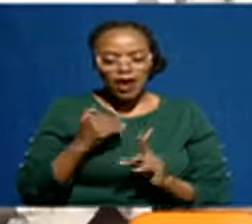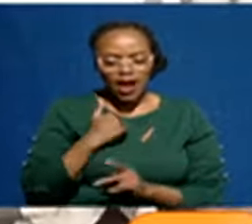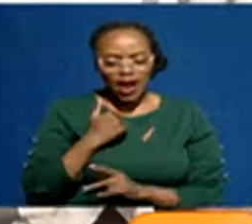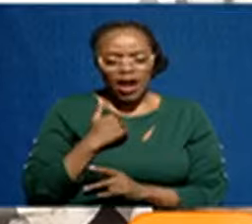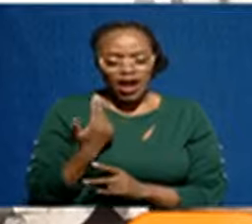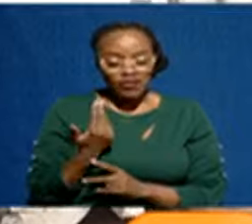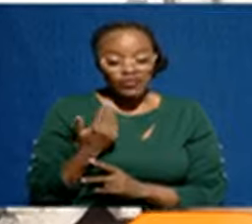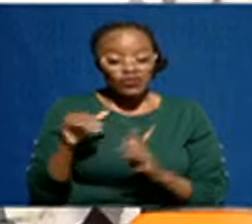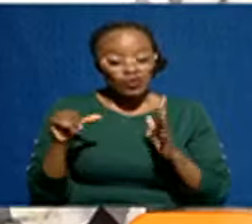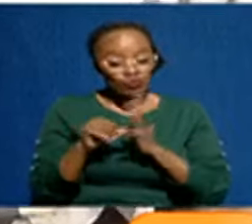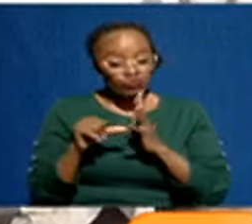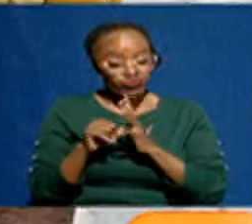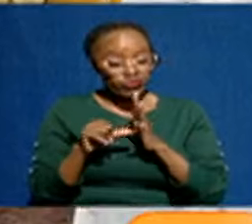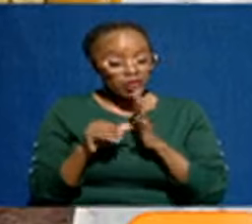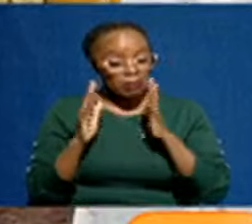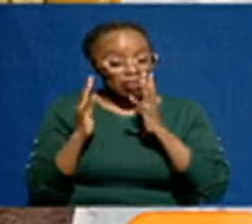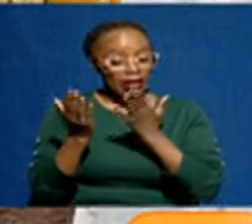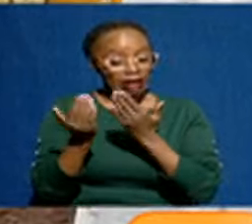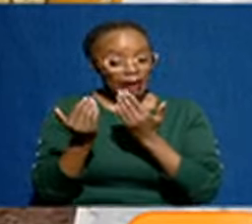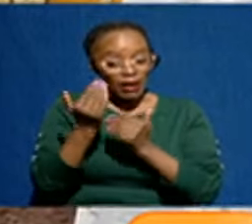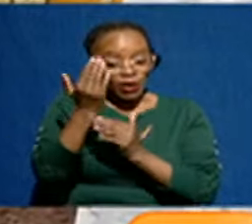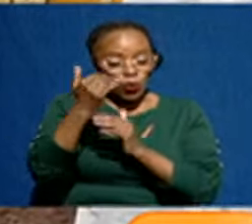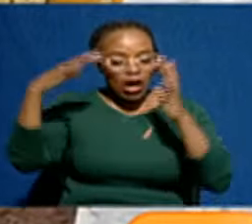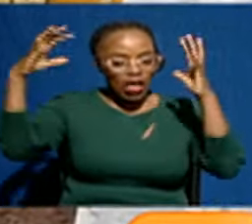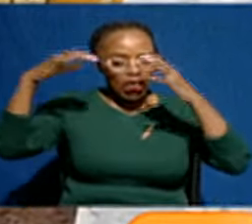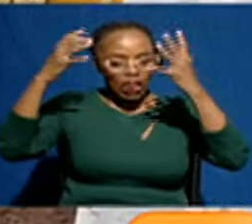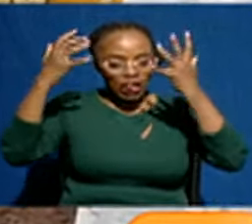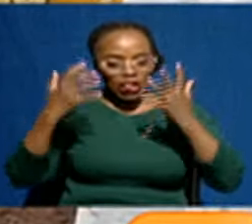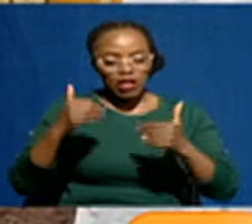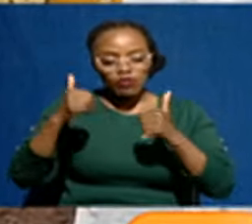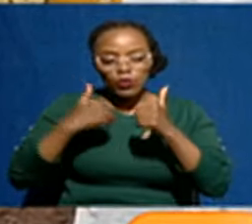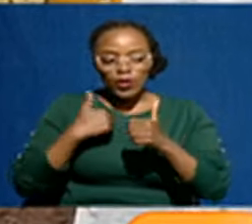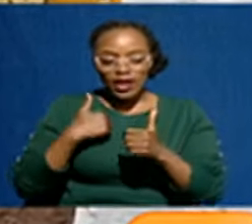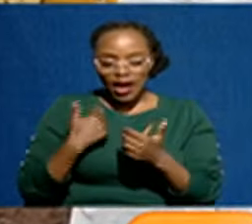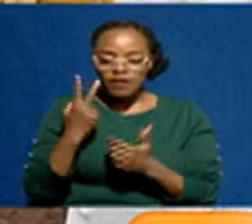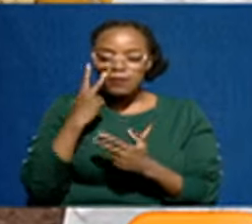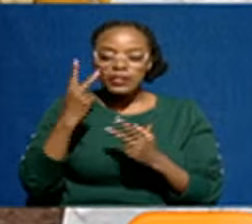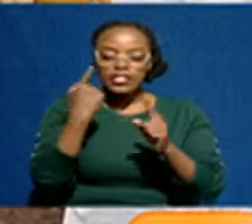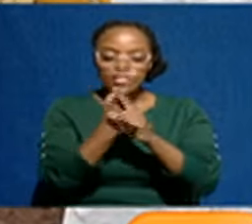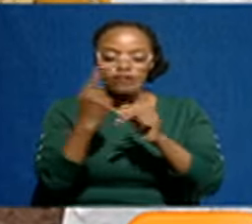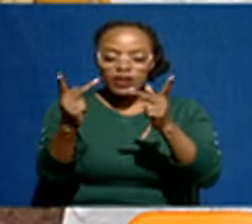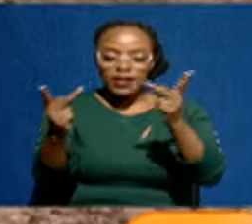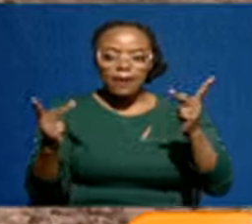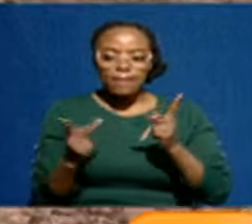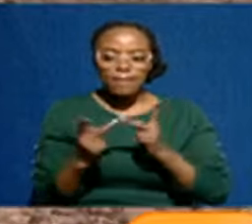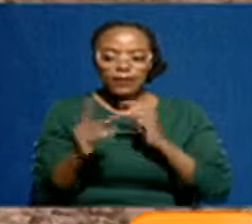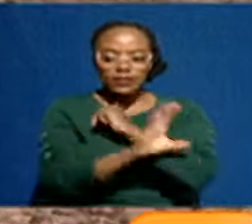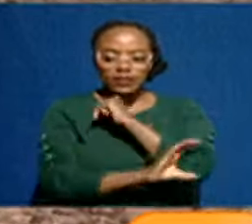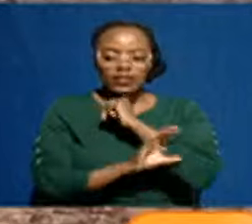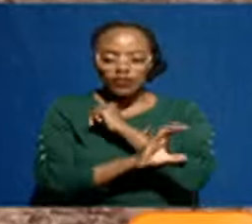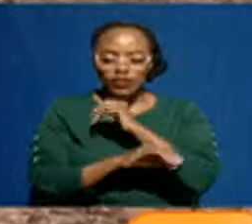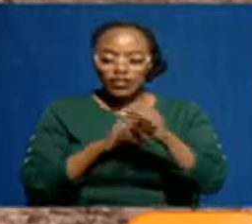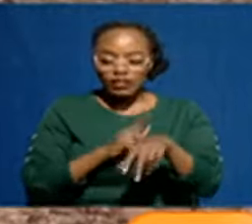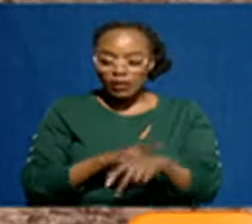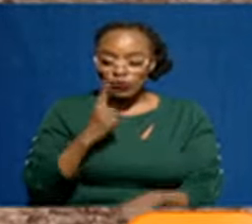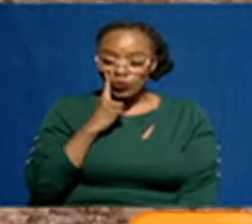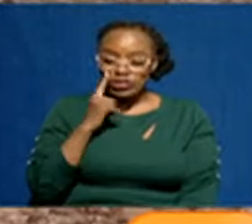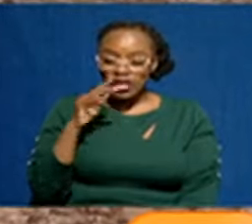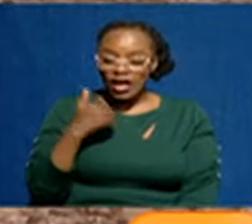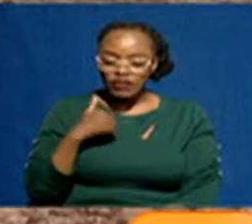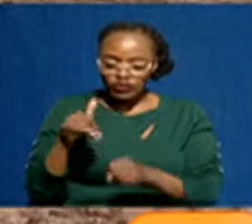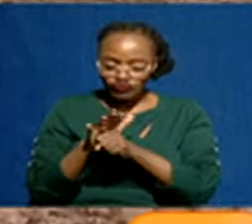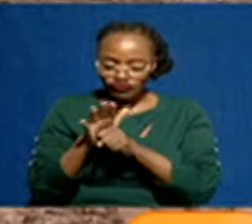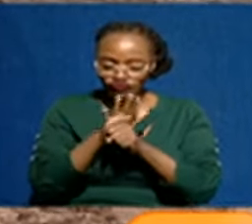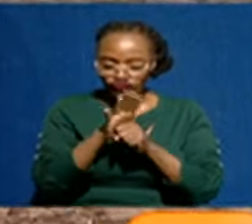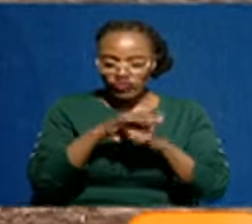at a looming humanitarian crisis following a heavy downpour that has been witnessed in several parts of the country. Kiangalia vile imeka mvua